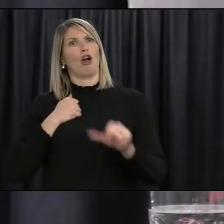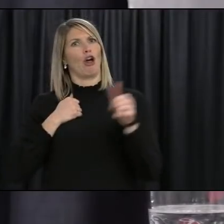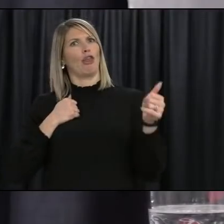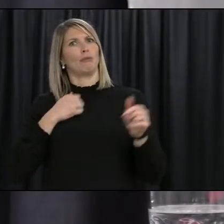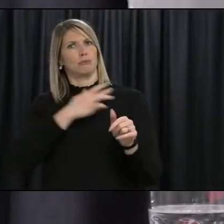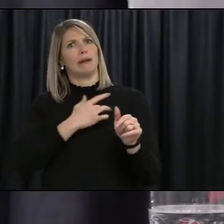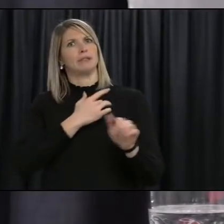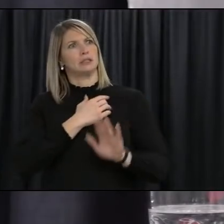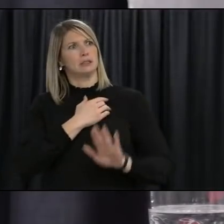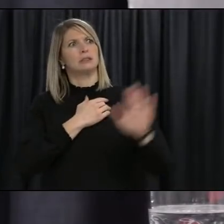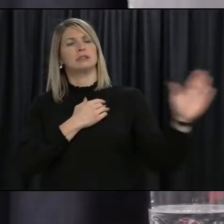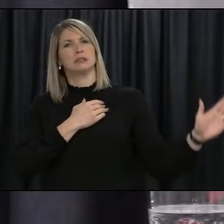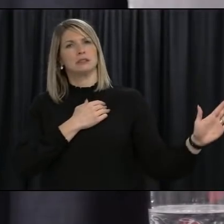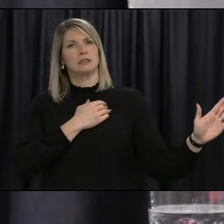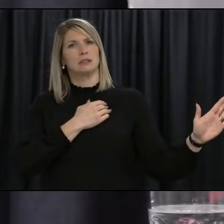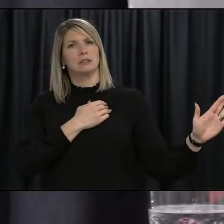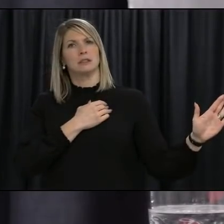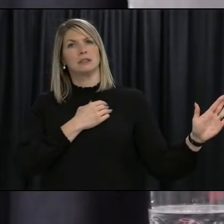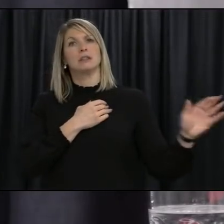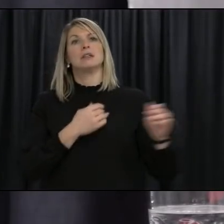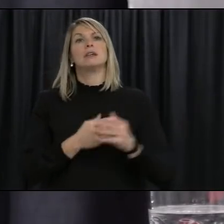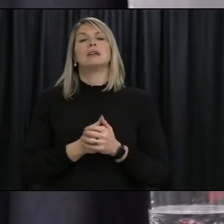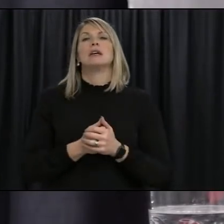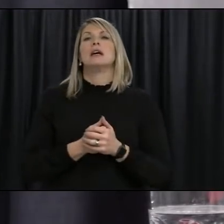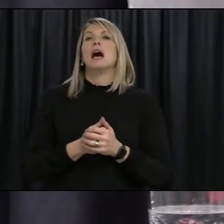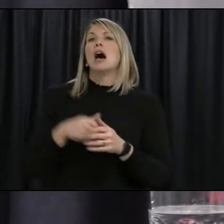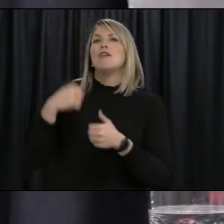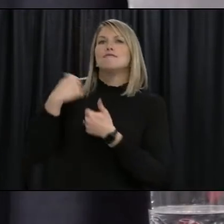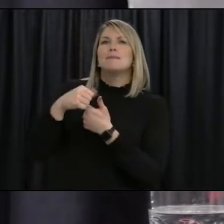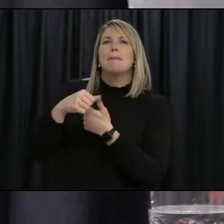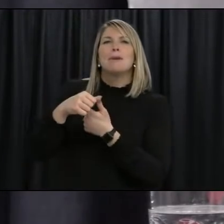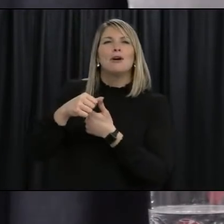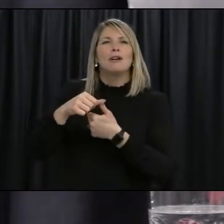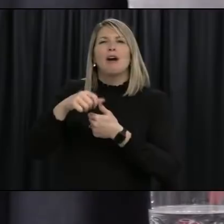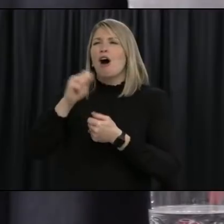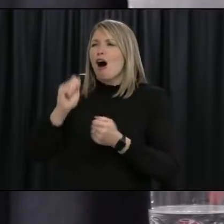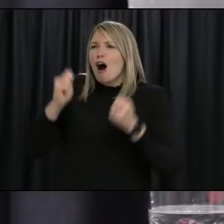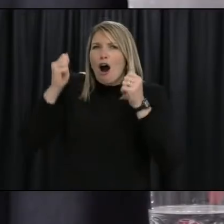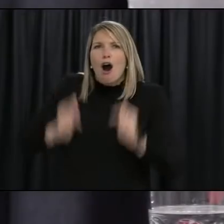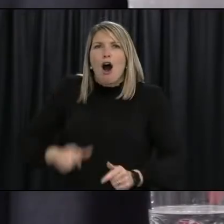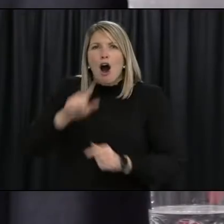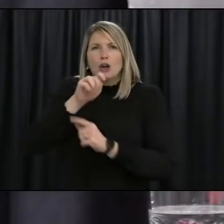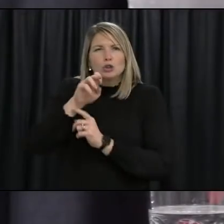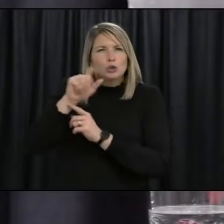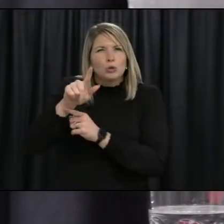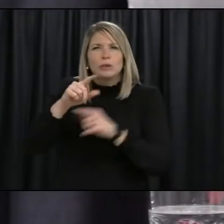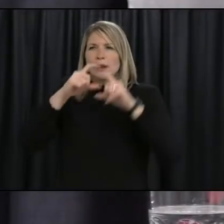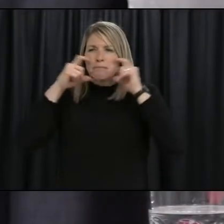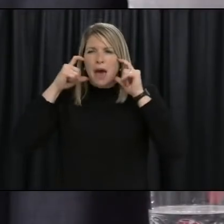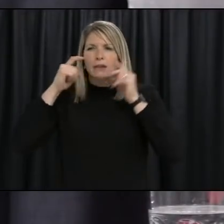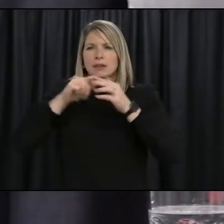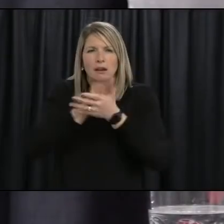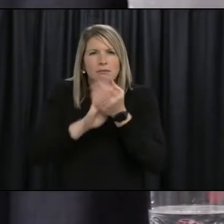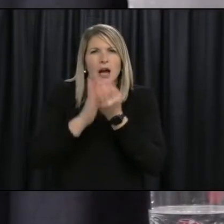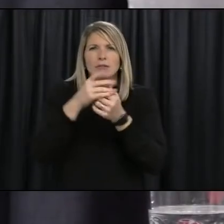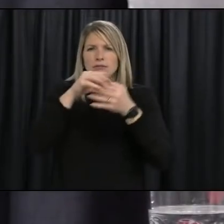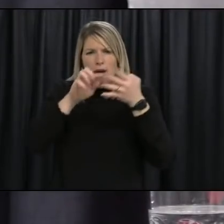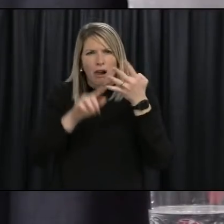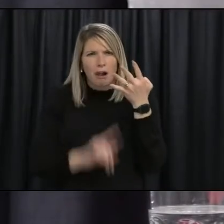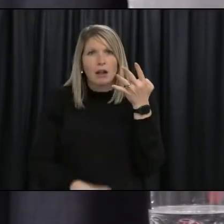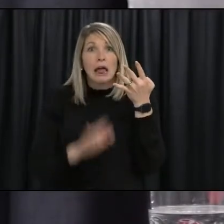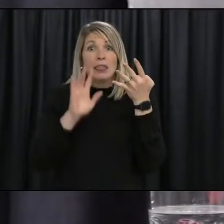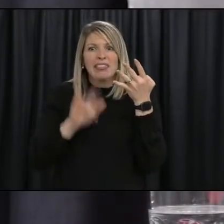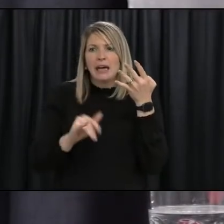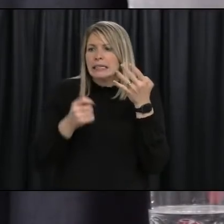on its own is a thin layer, but put together like a laminate, it provides a strength that each layer on its own